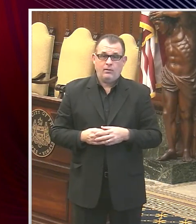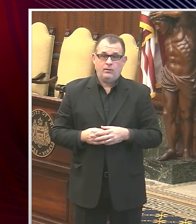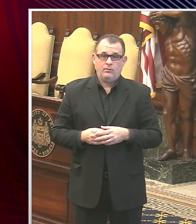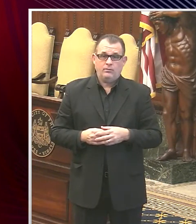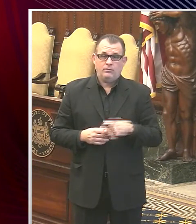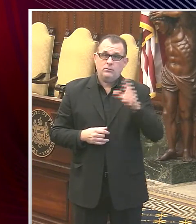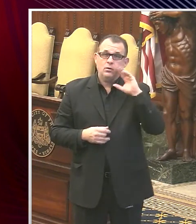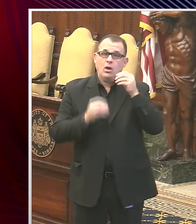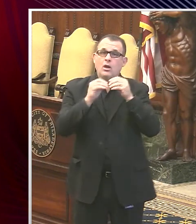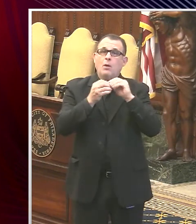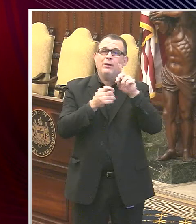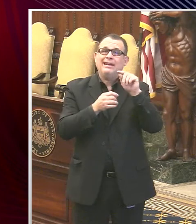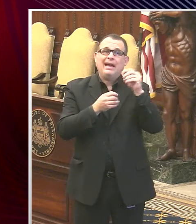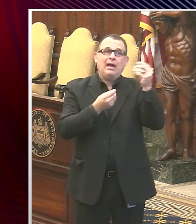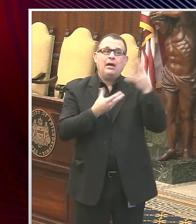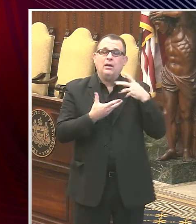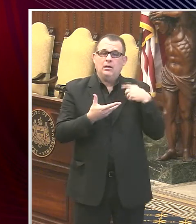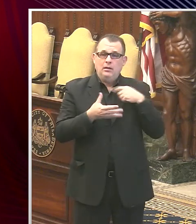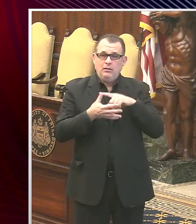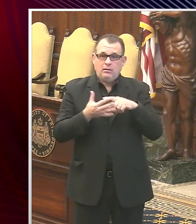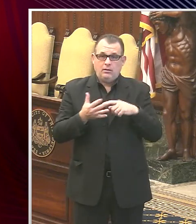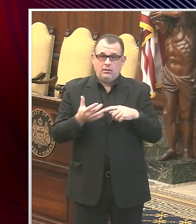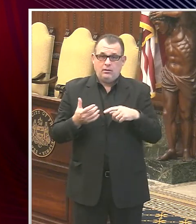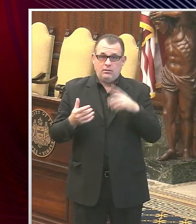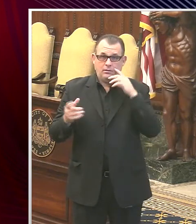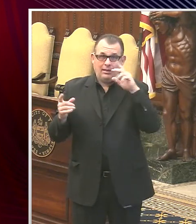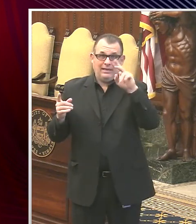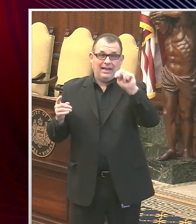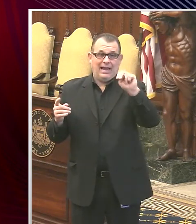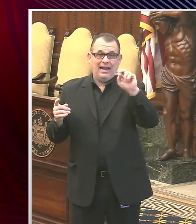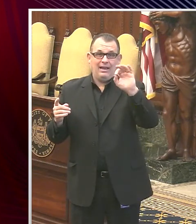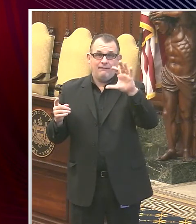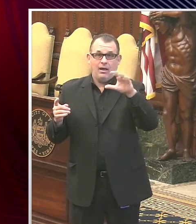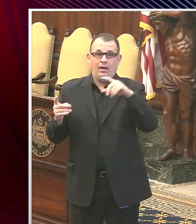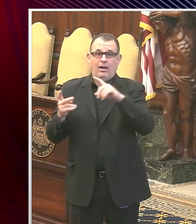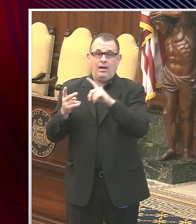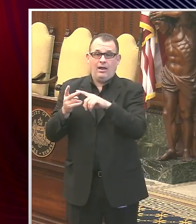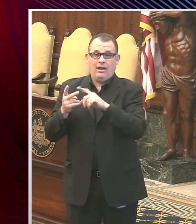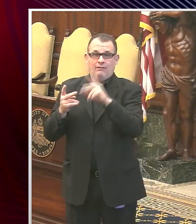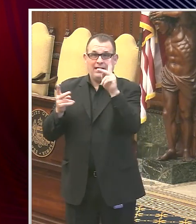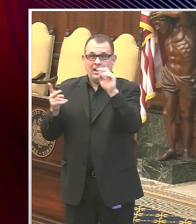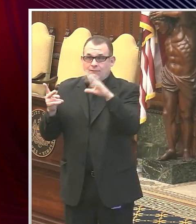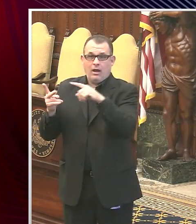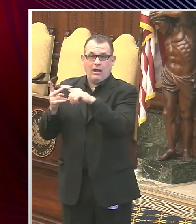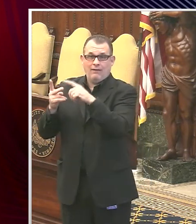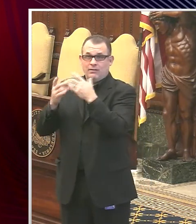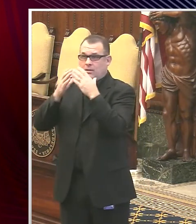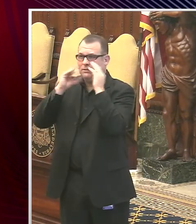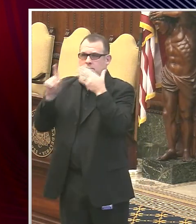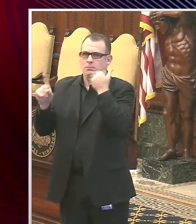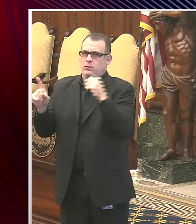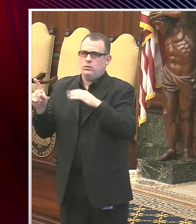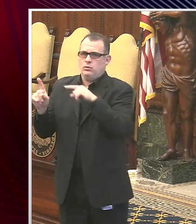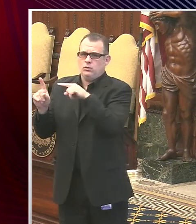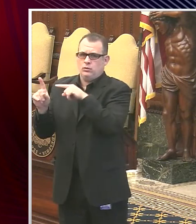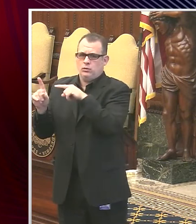the KN95 masks and the surgical masks are the best and